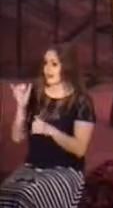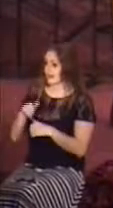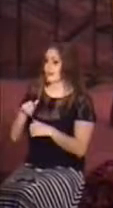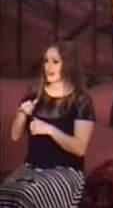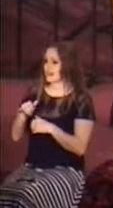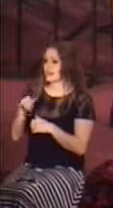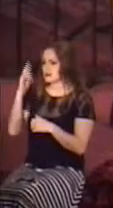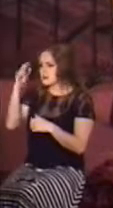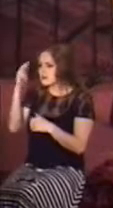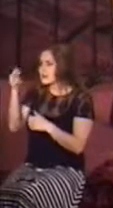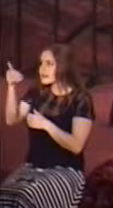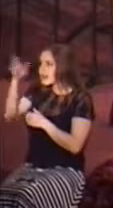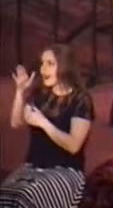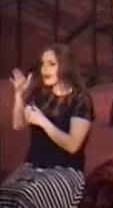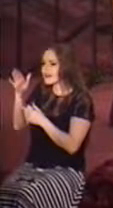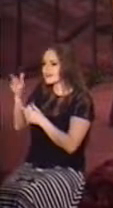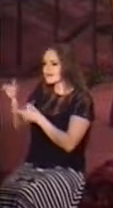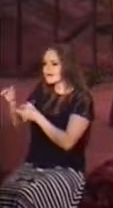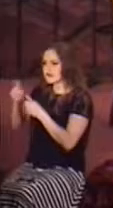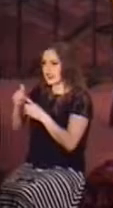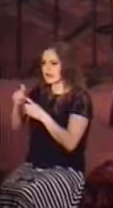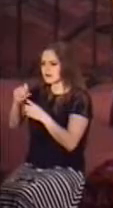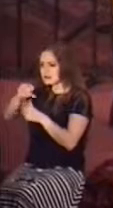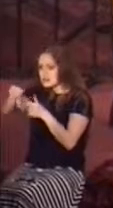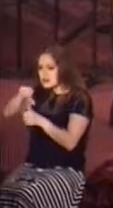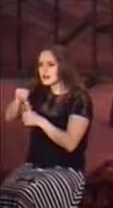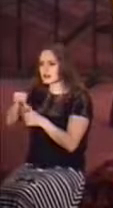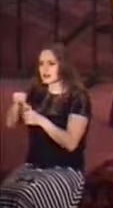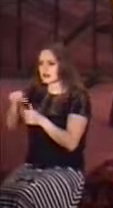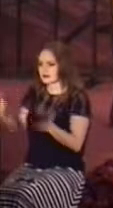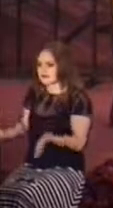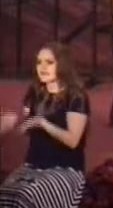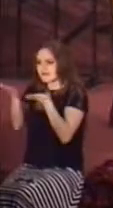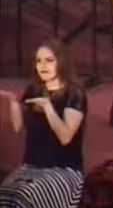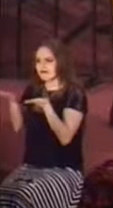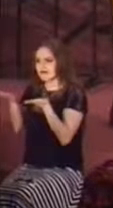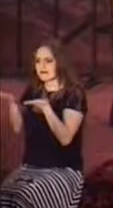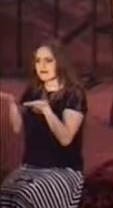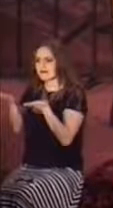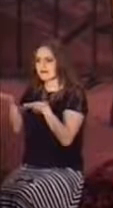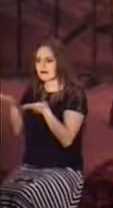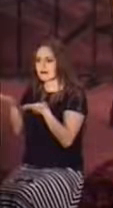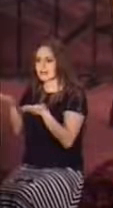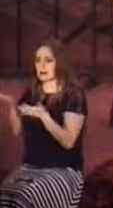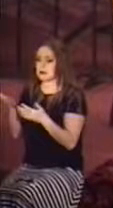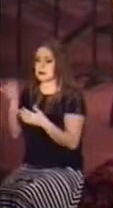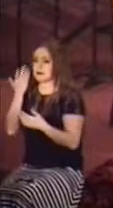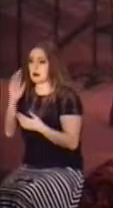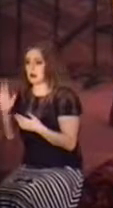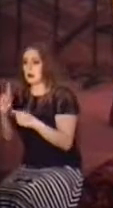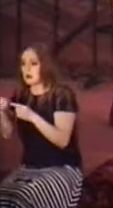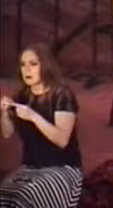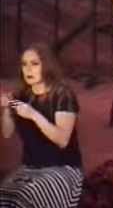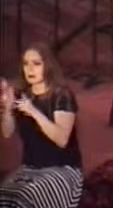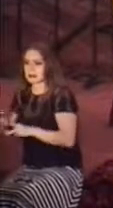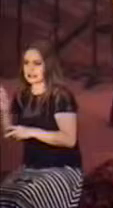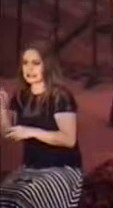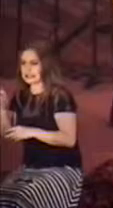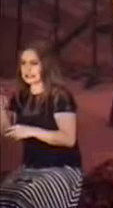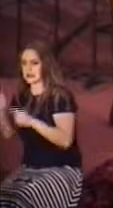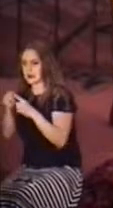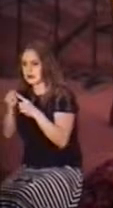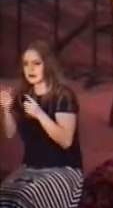each other for, is to love each other and lift each other up. And you never know when a person's going to need a word of encouragement, you know,